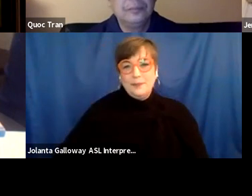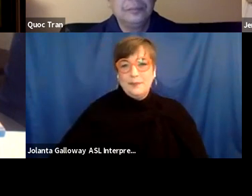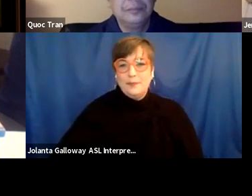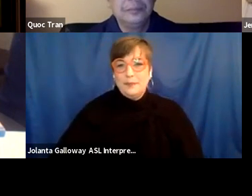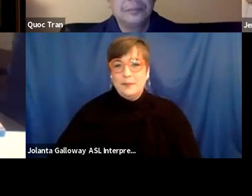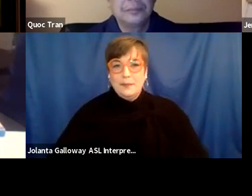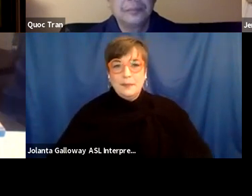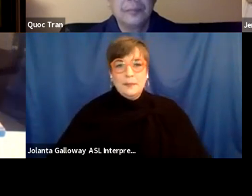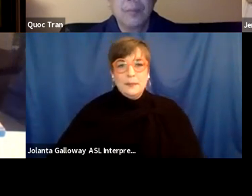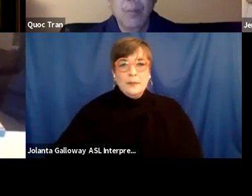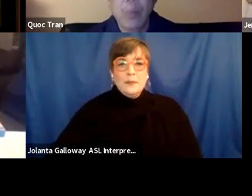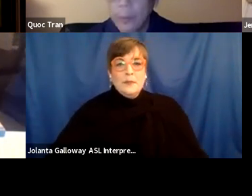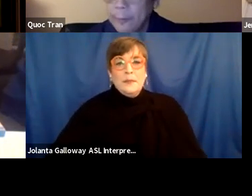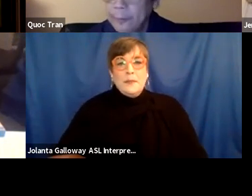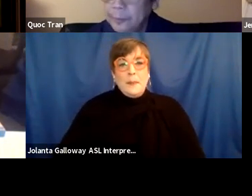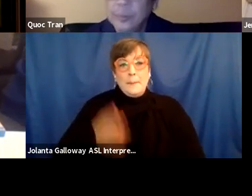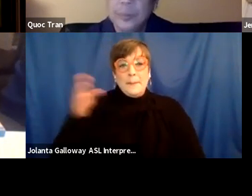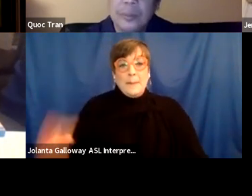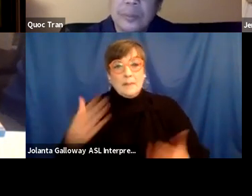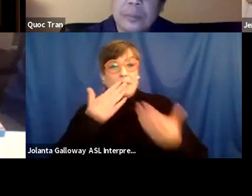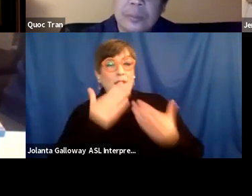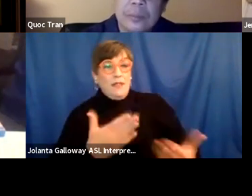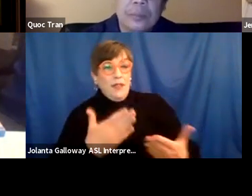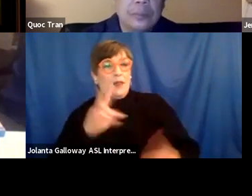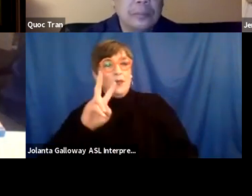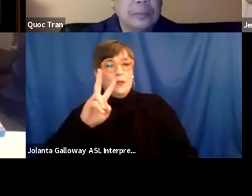Thank you, Dr. Rivera. Vice Chair O'Neill.